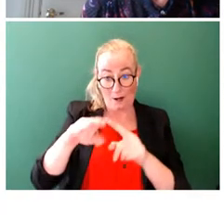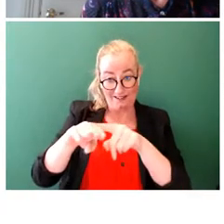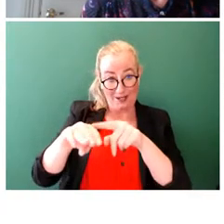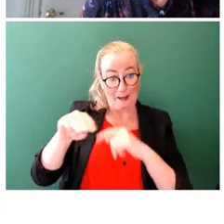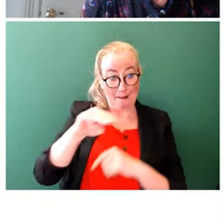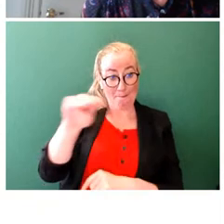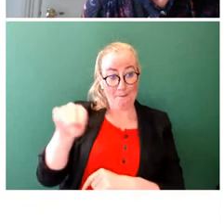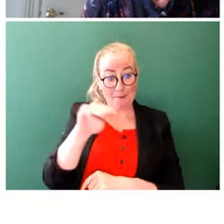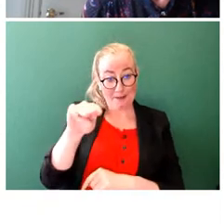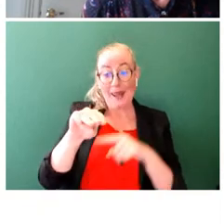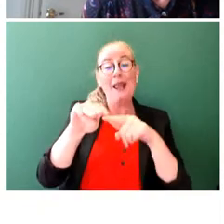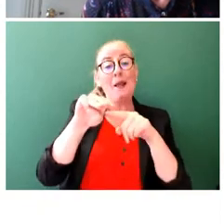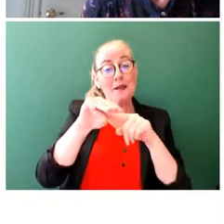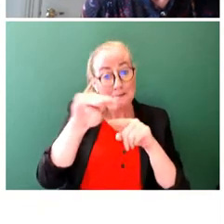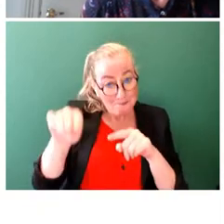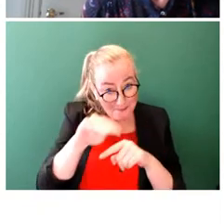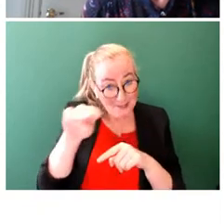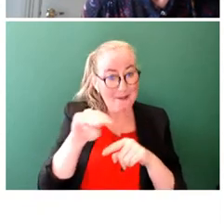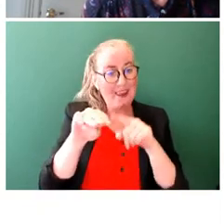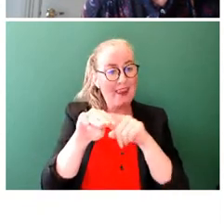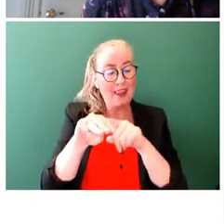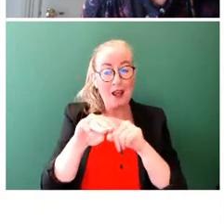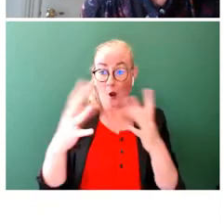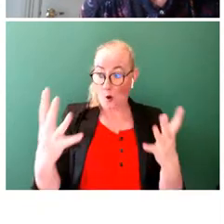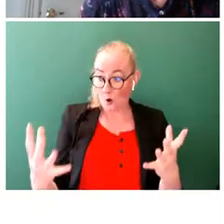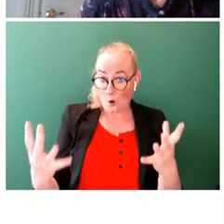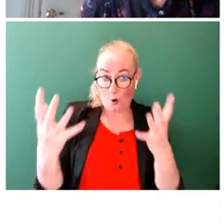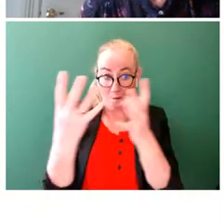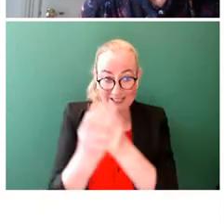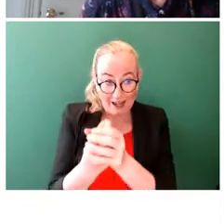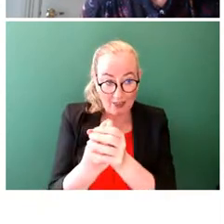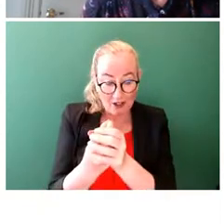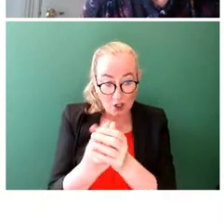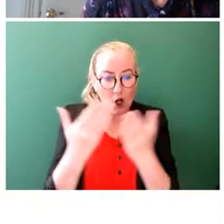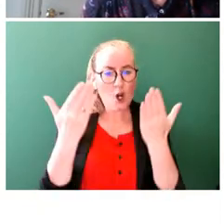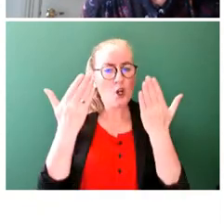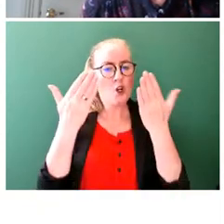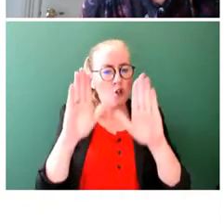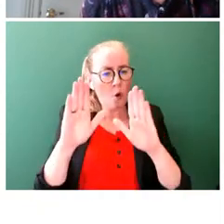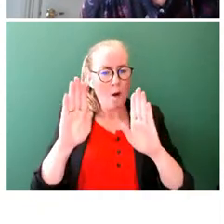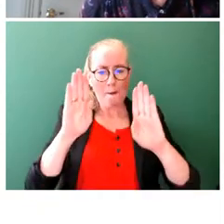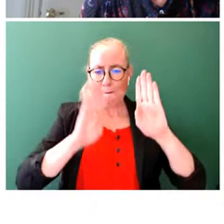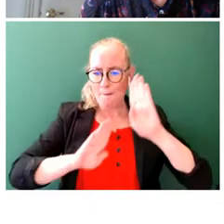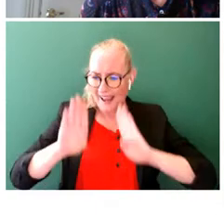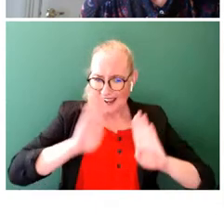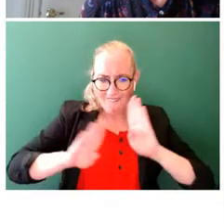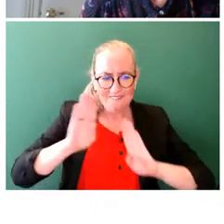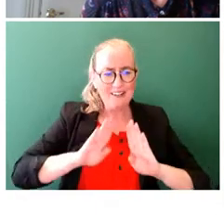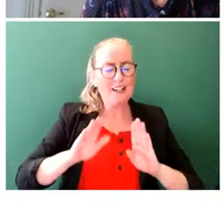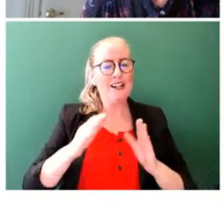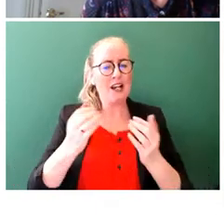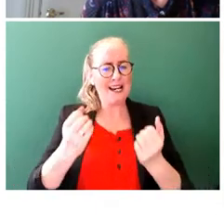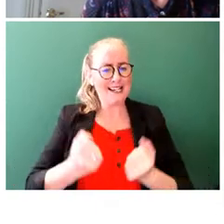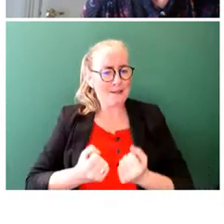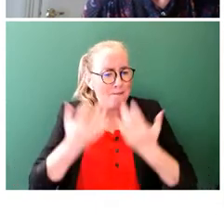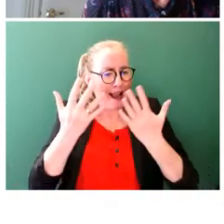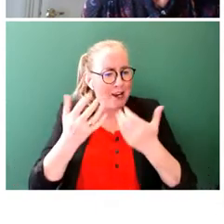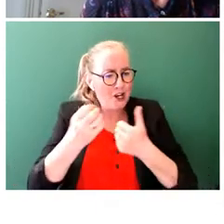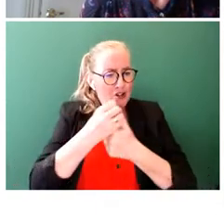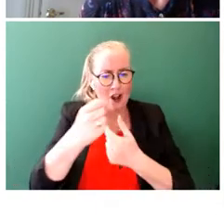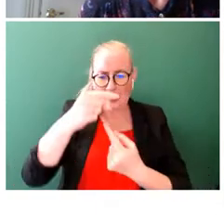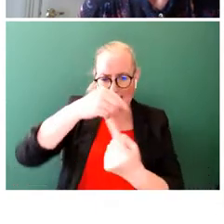it's people coming together, showing certain behaviors and inspiring each other with these